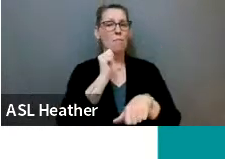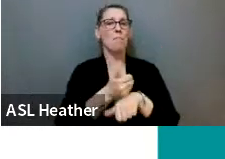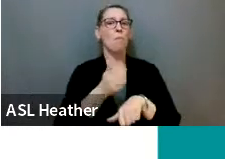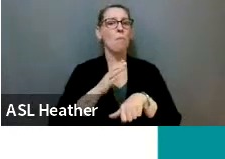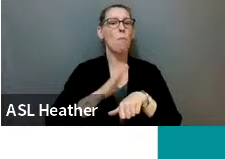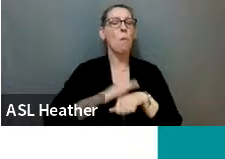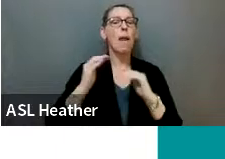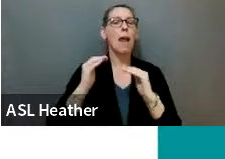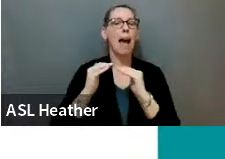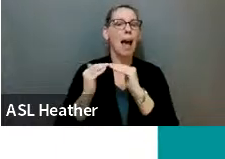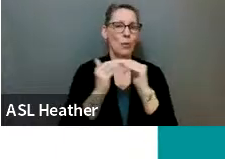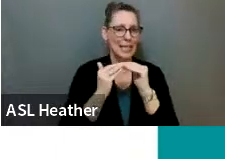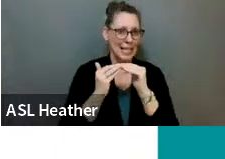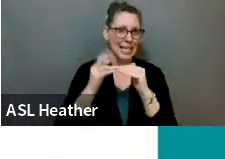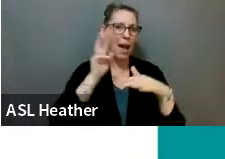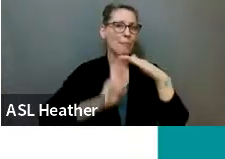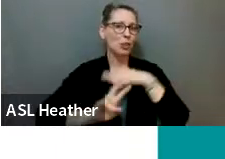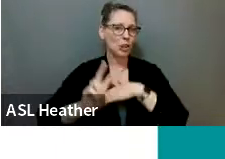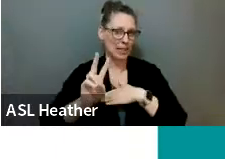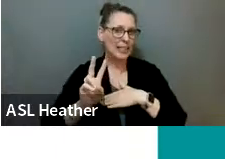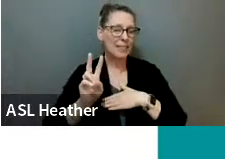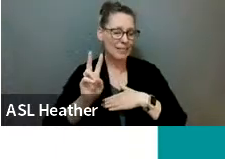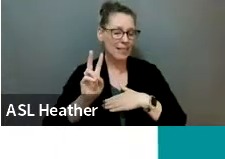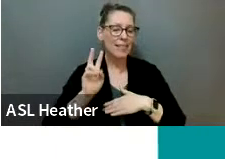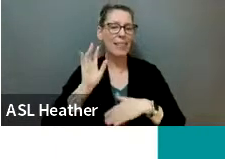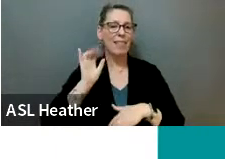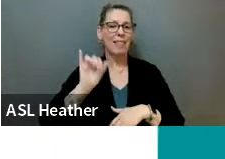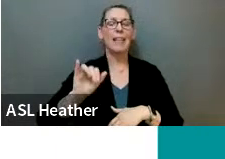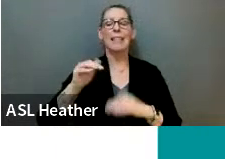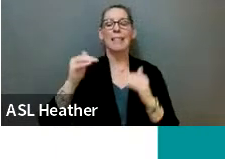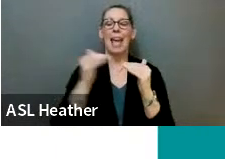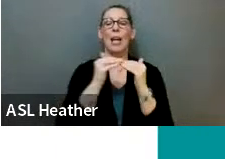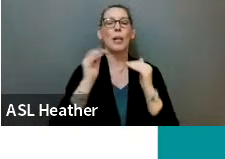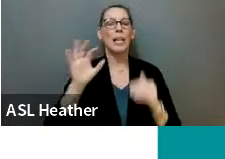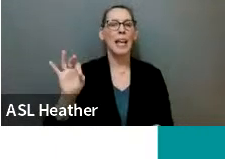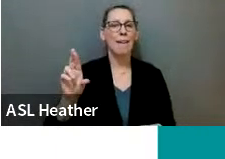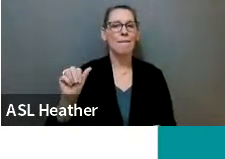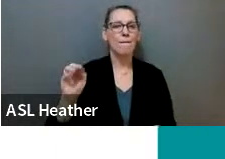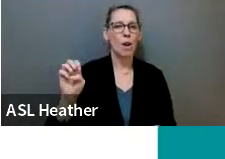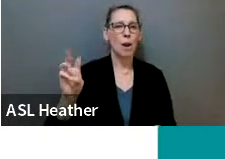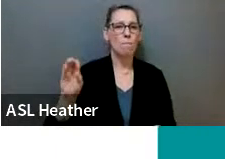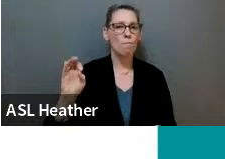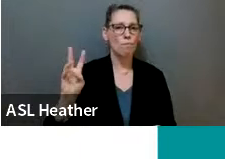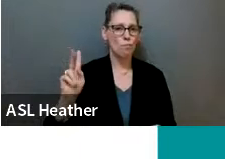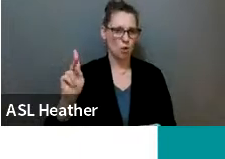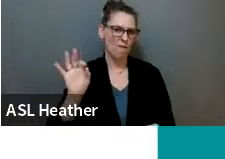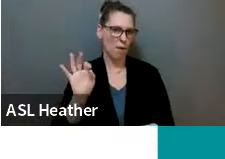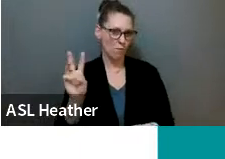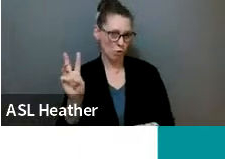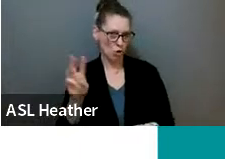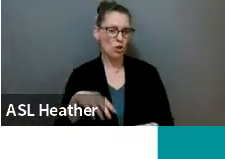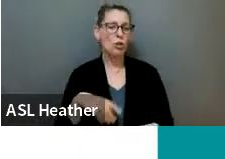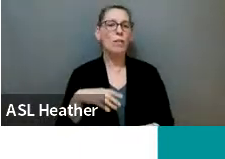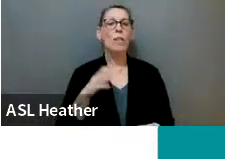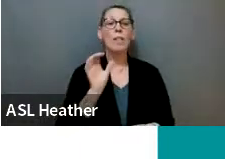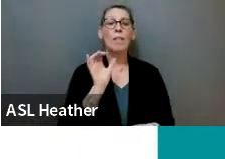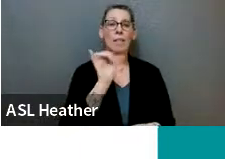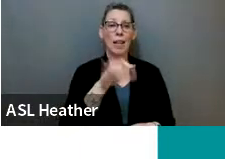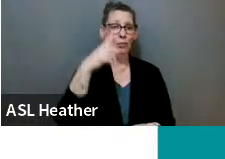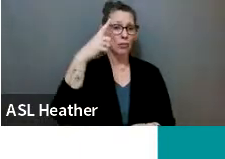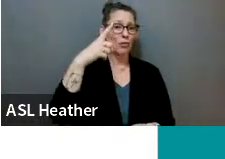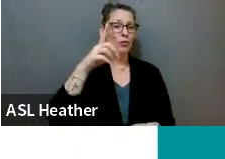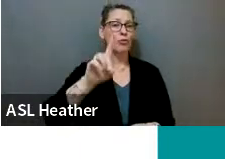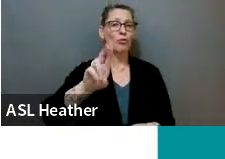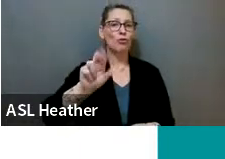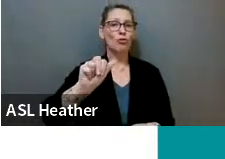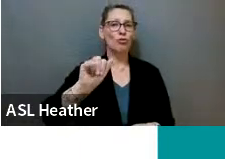equity objectives that are listed in our equity framework. Those 3 touch points are the group brainstorms,